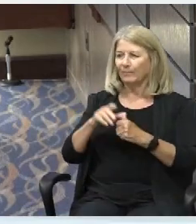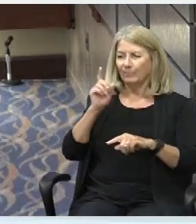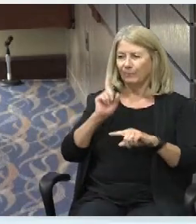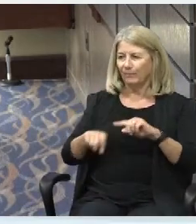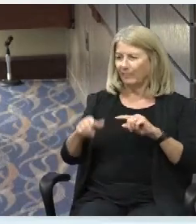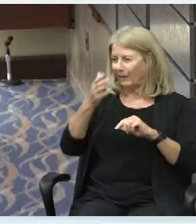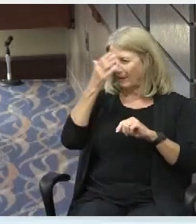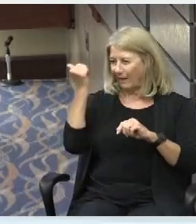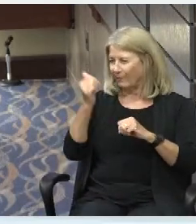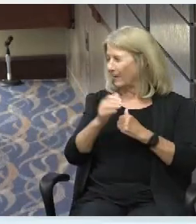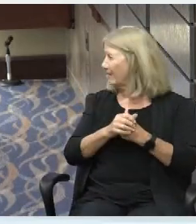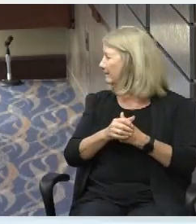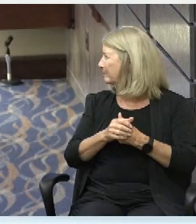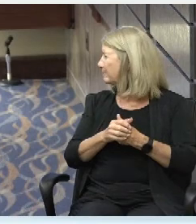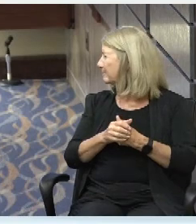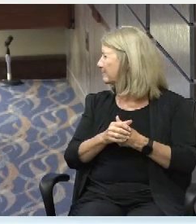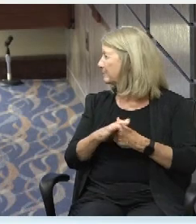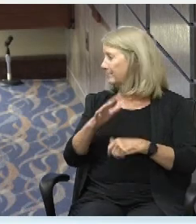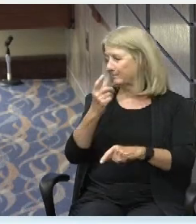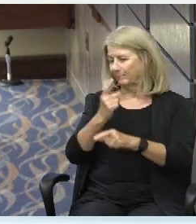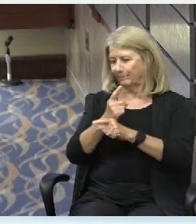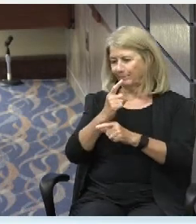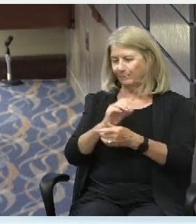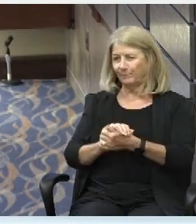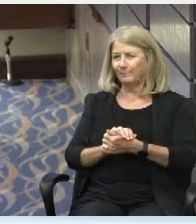Clint. That's